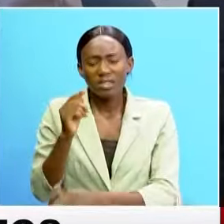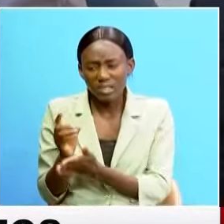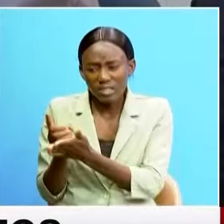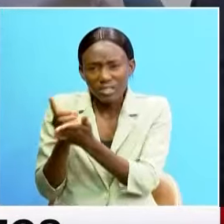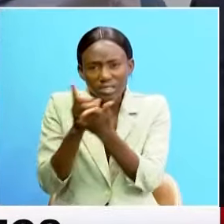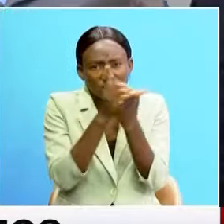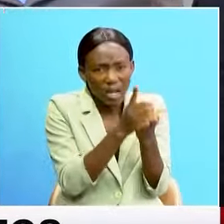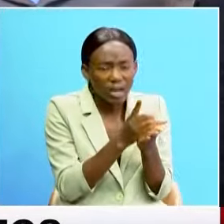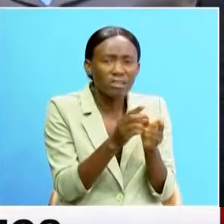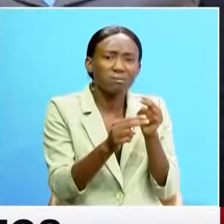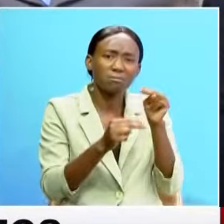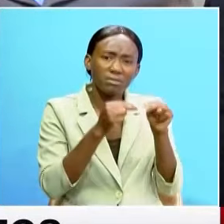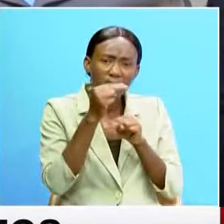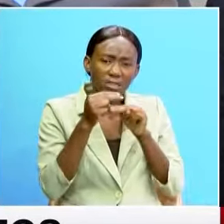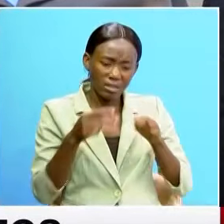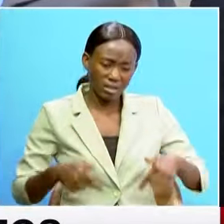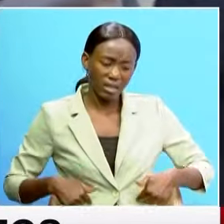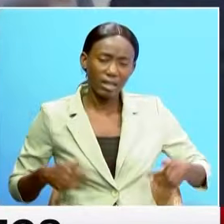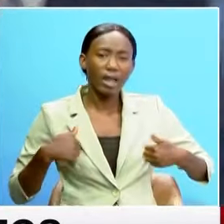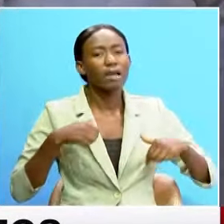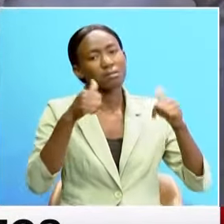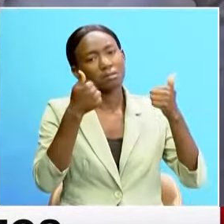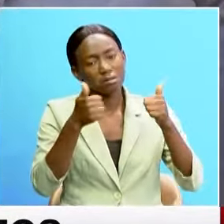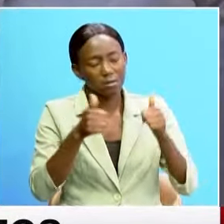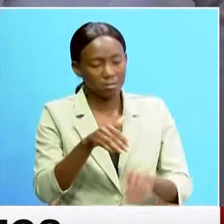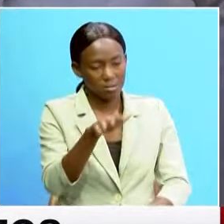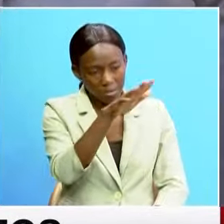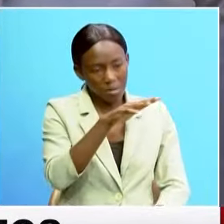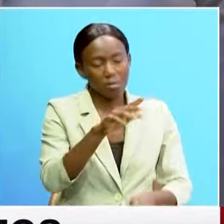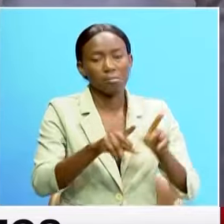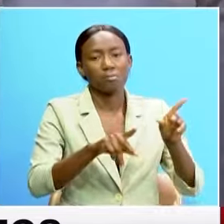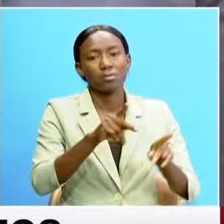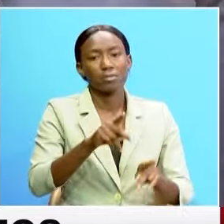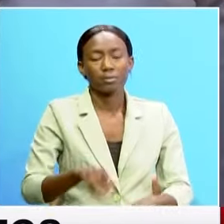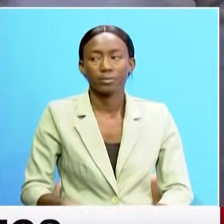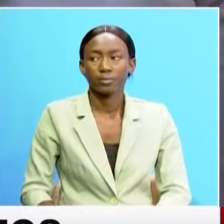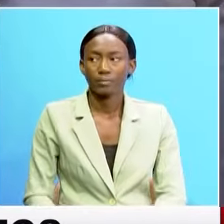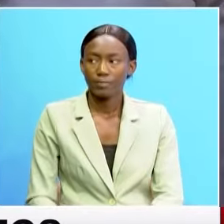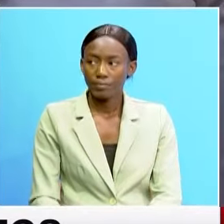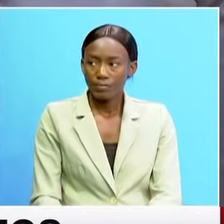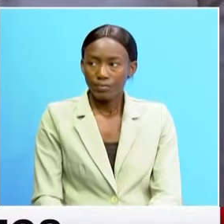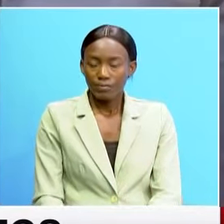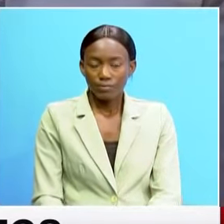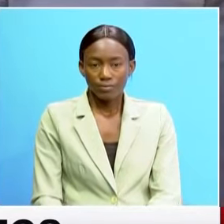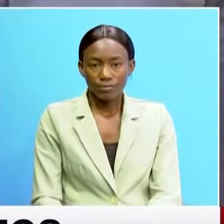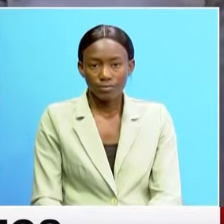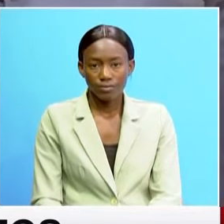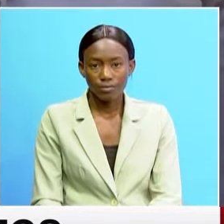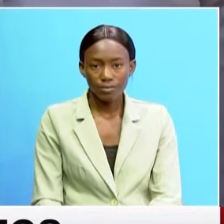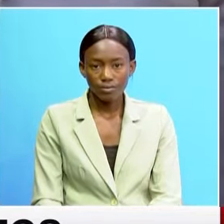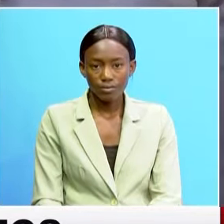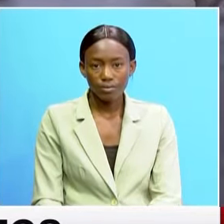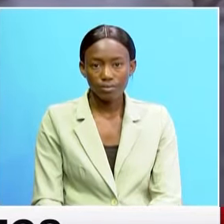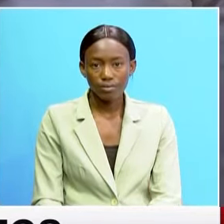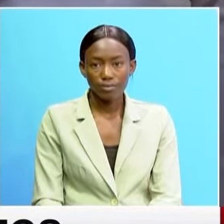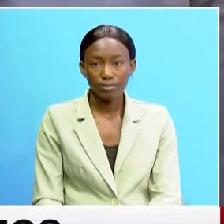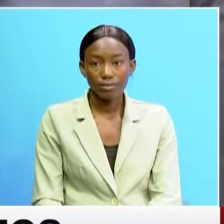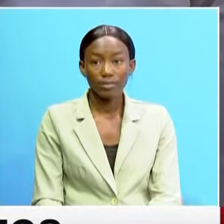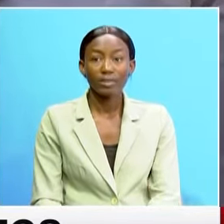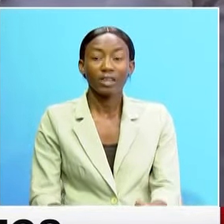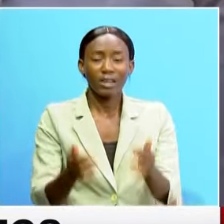will enhance the living conditions of inmates. To reaffirm our commitment to the principles of